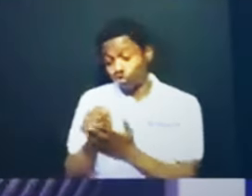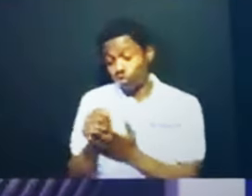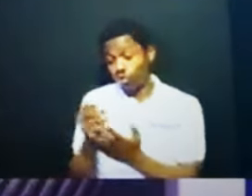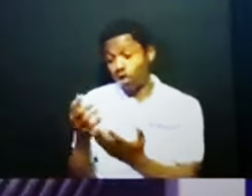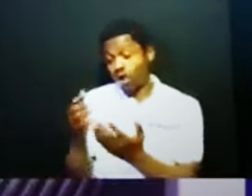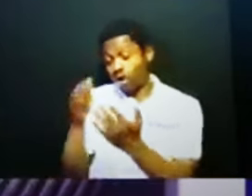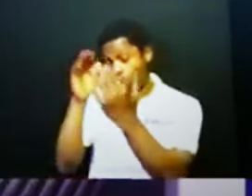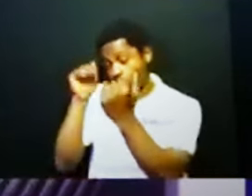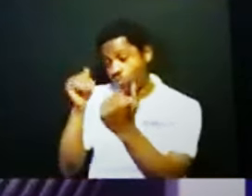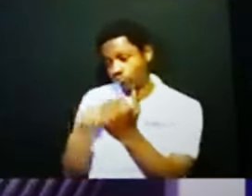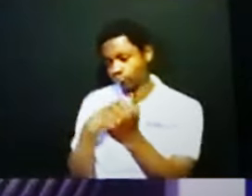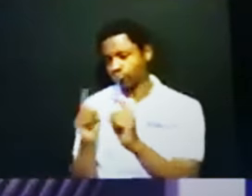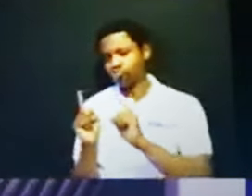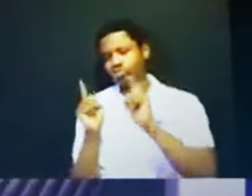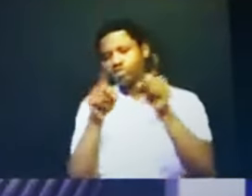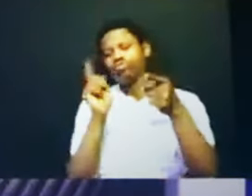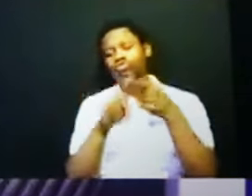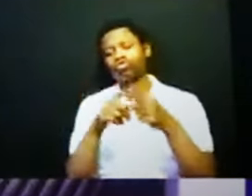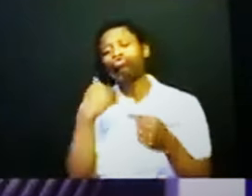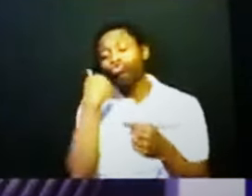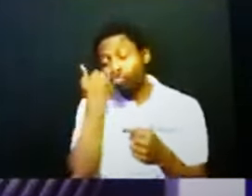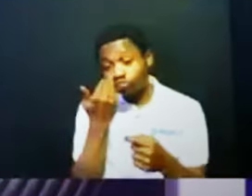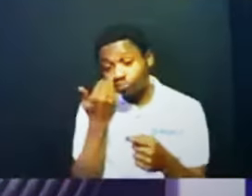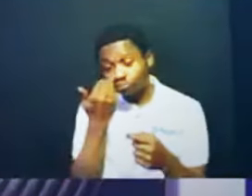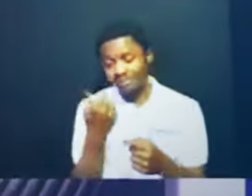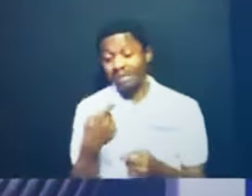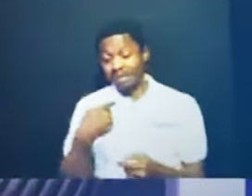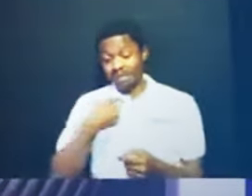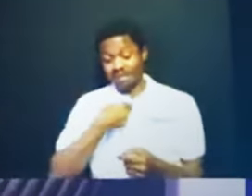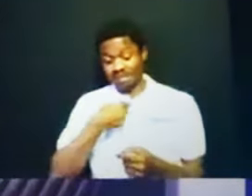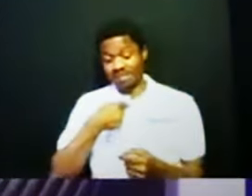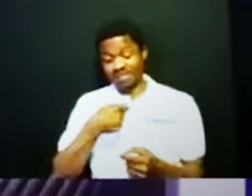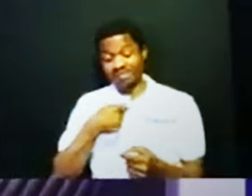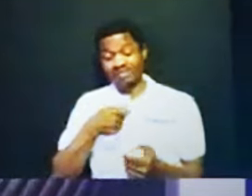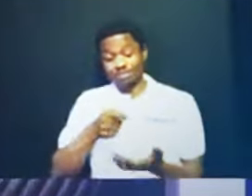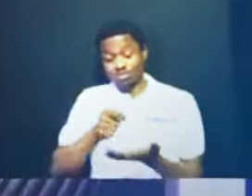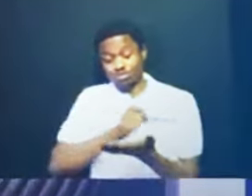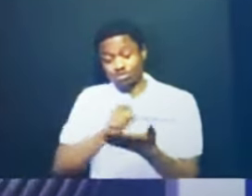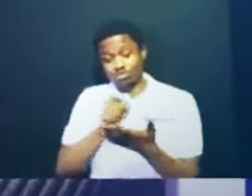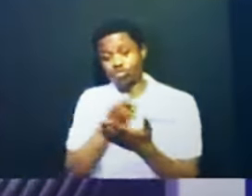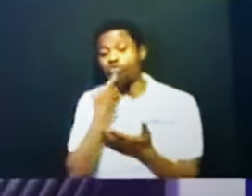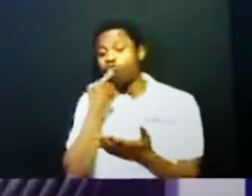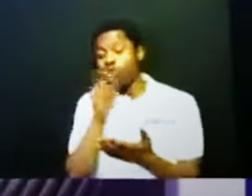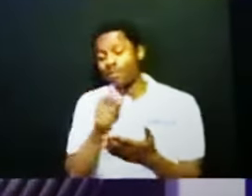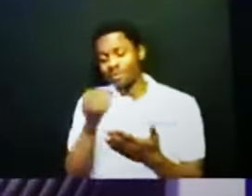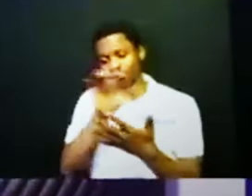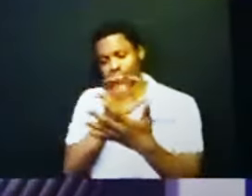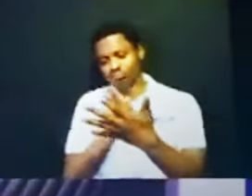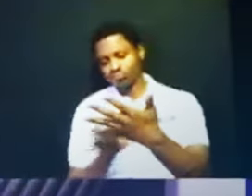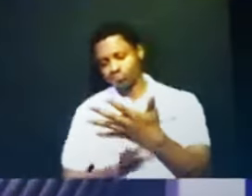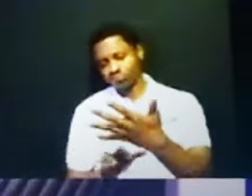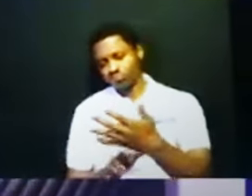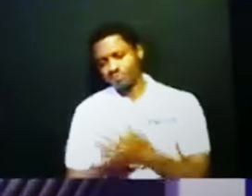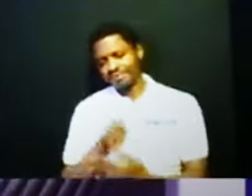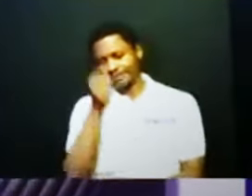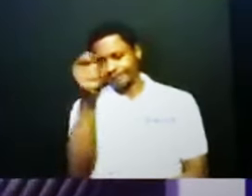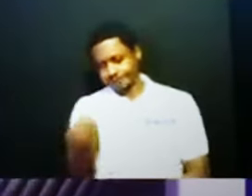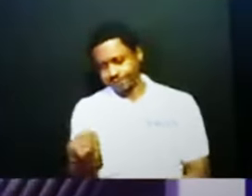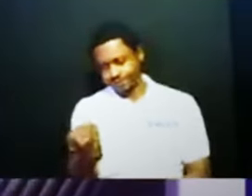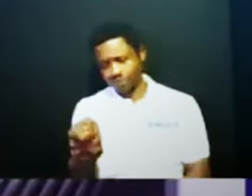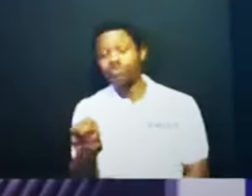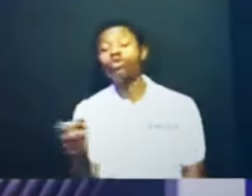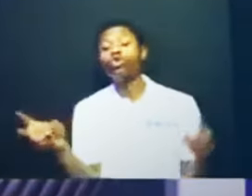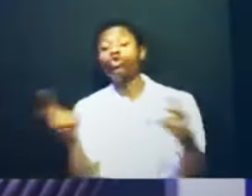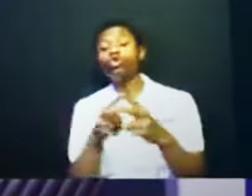soon, I am writing you these instructions so that if I'm delayed, you